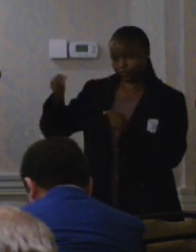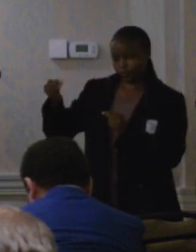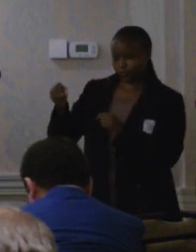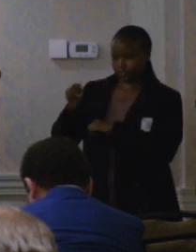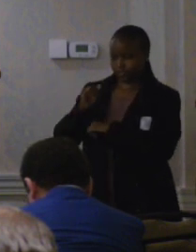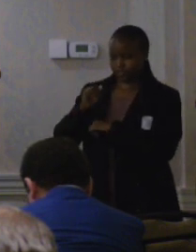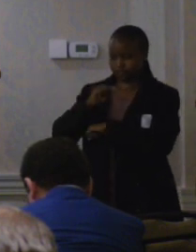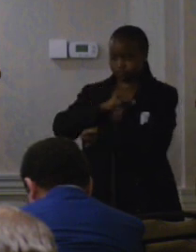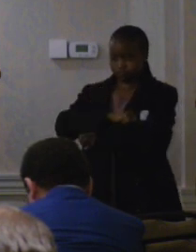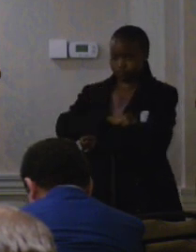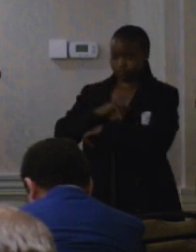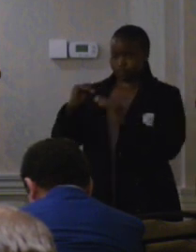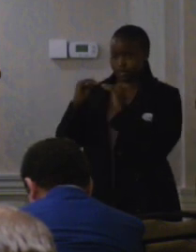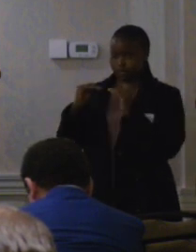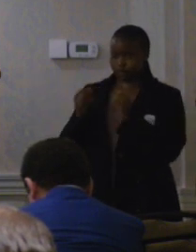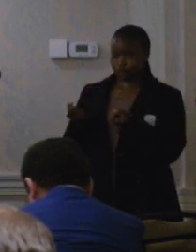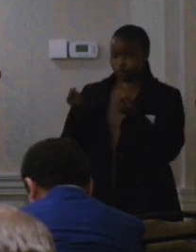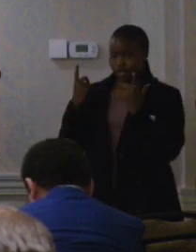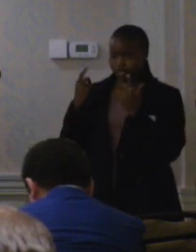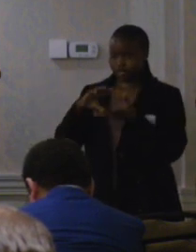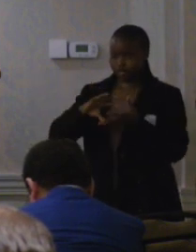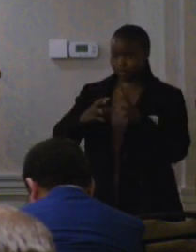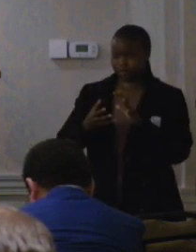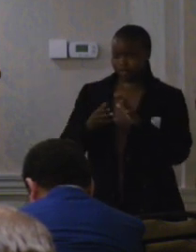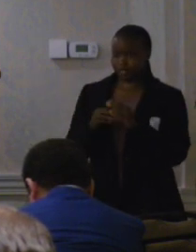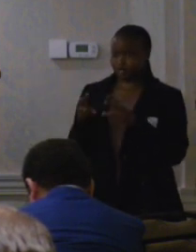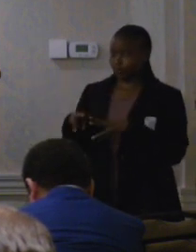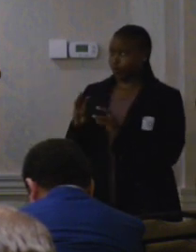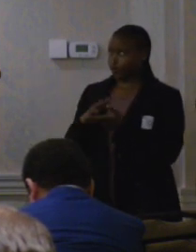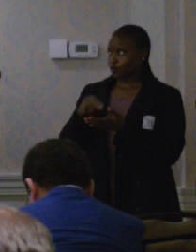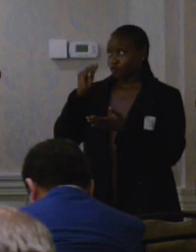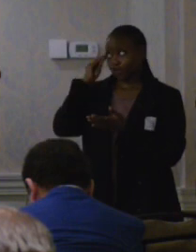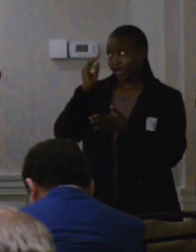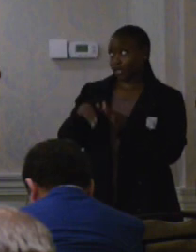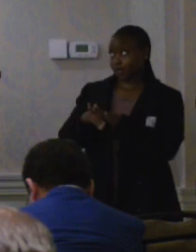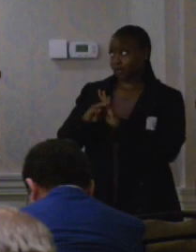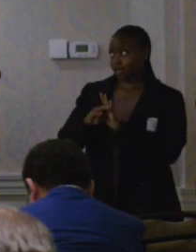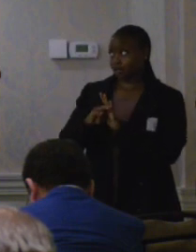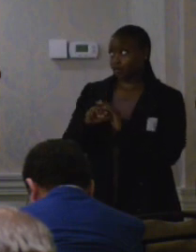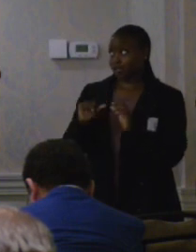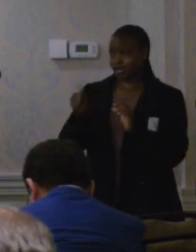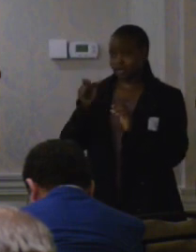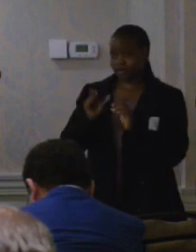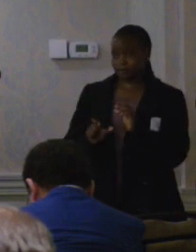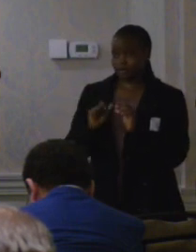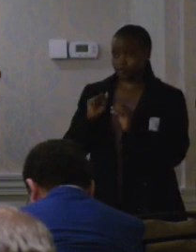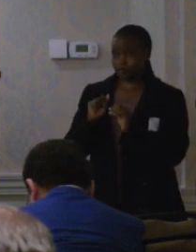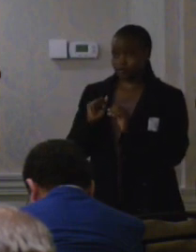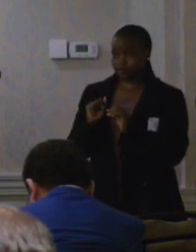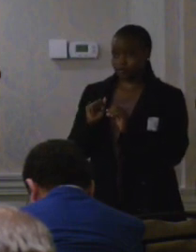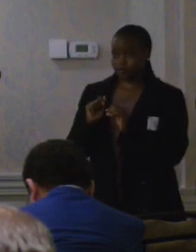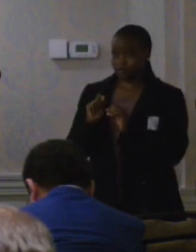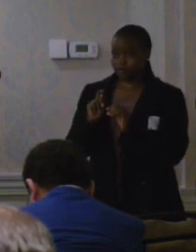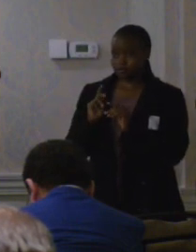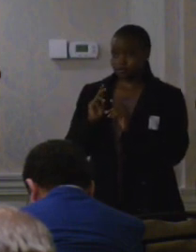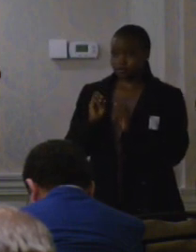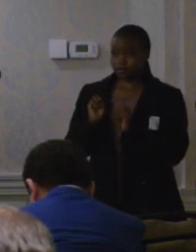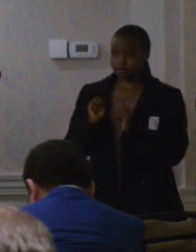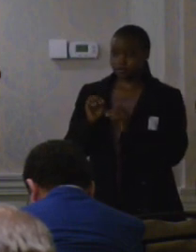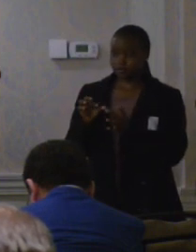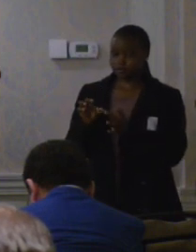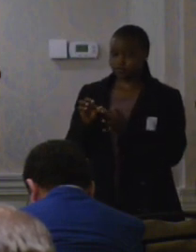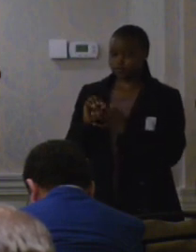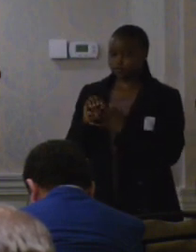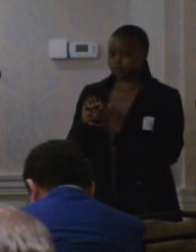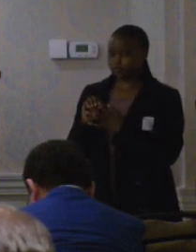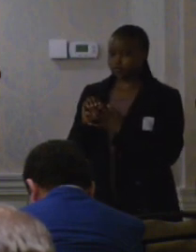to understand well about that the blended CPD trajectory, because it's the other person to give the favorable